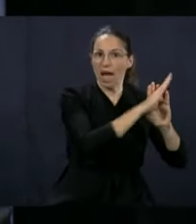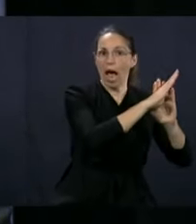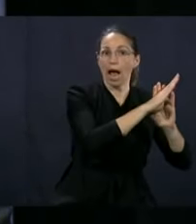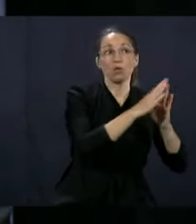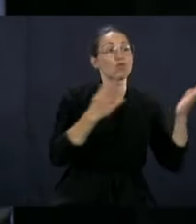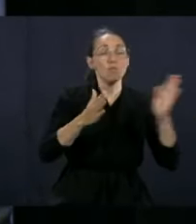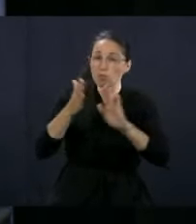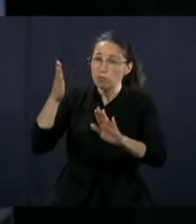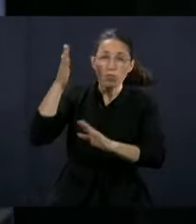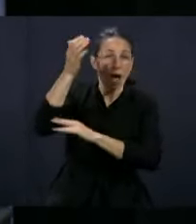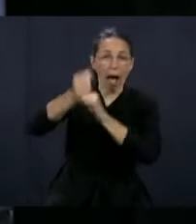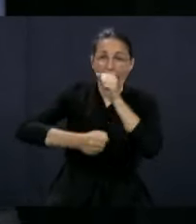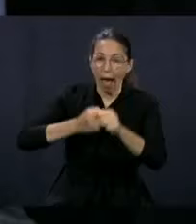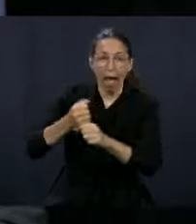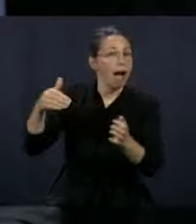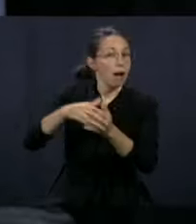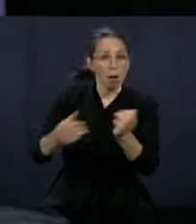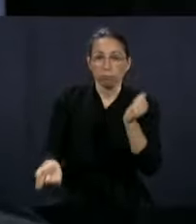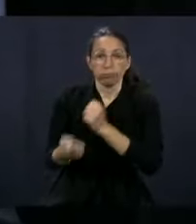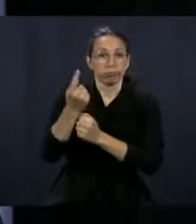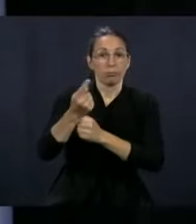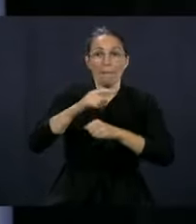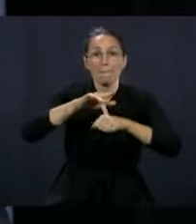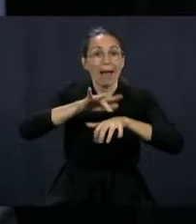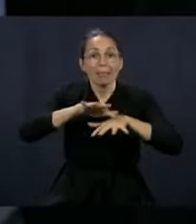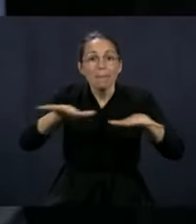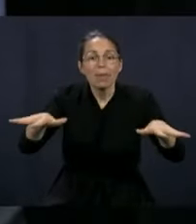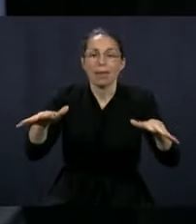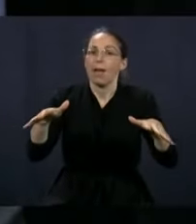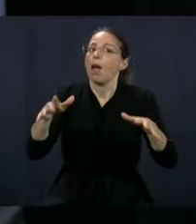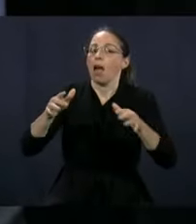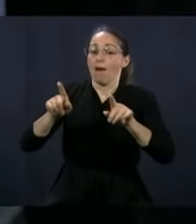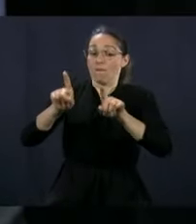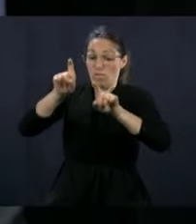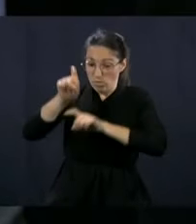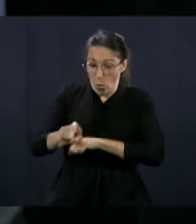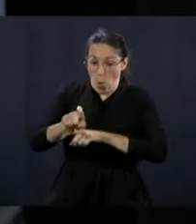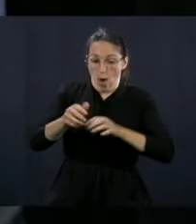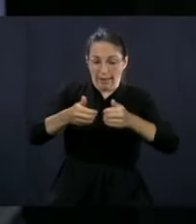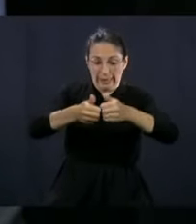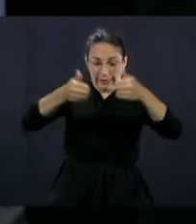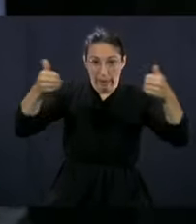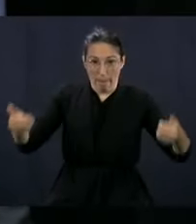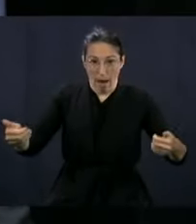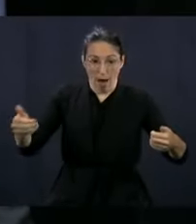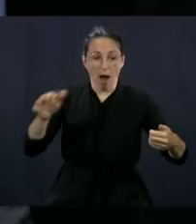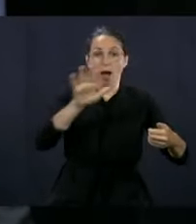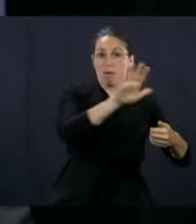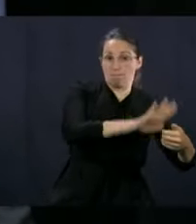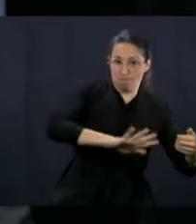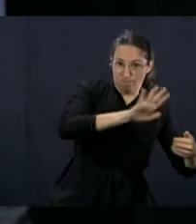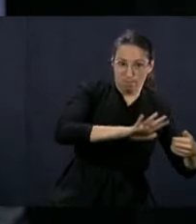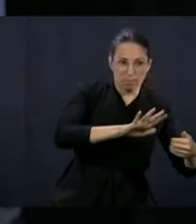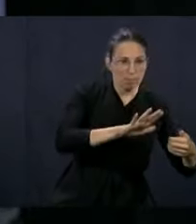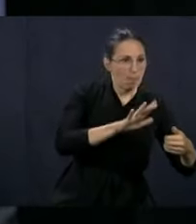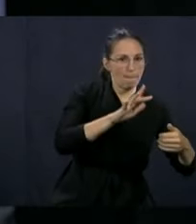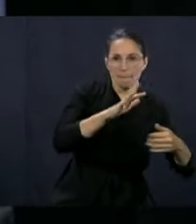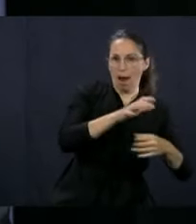were such a problem in the coming years, making sure that we can correctly separate hot